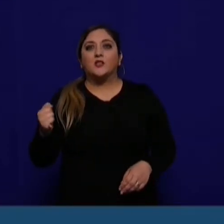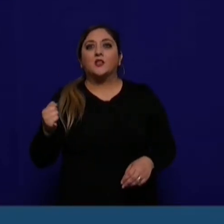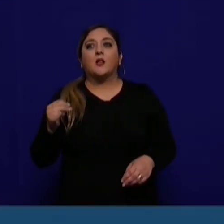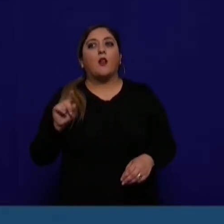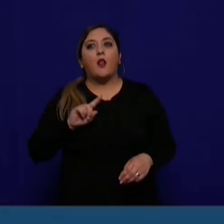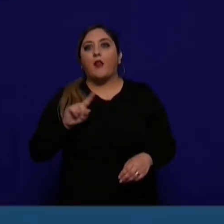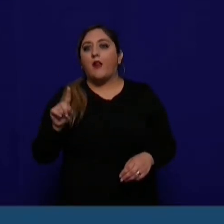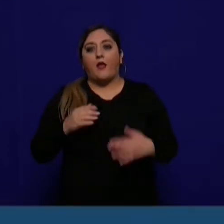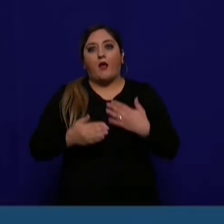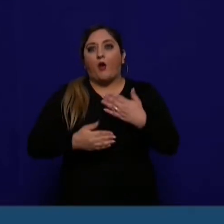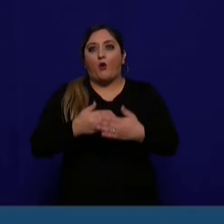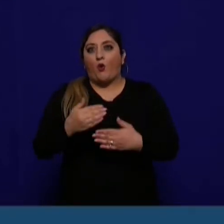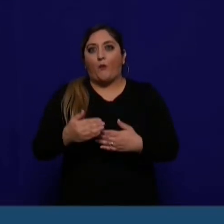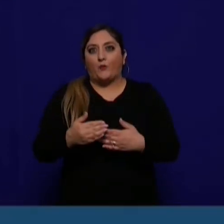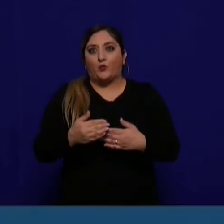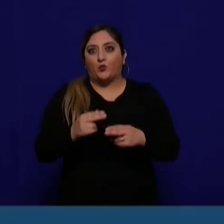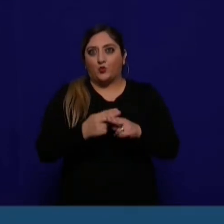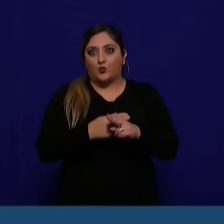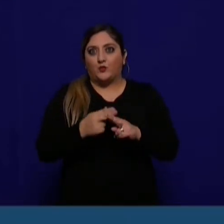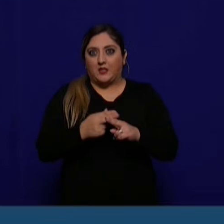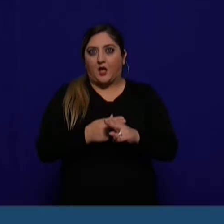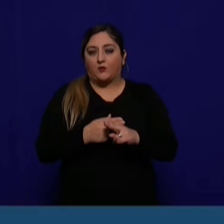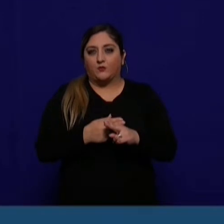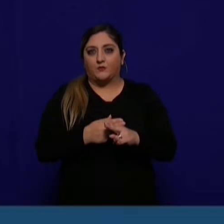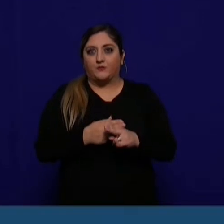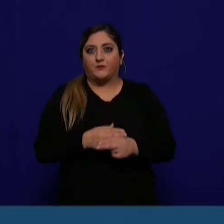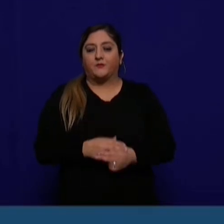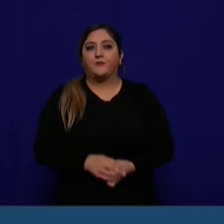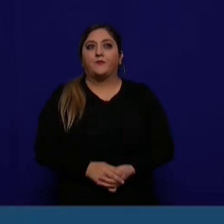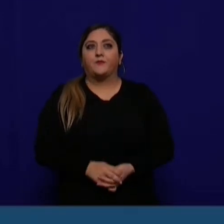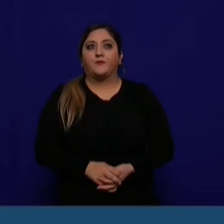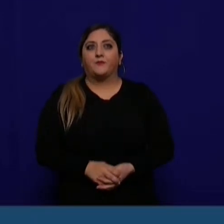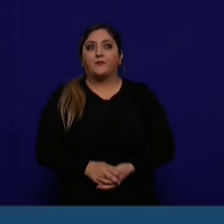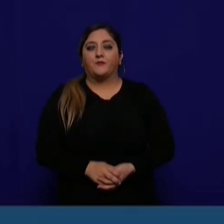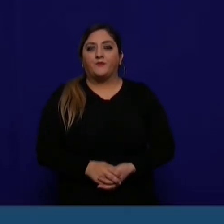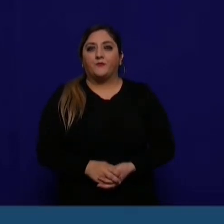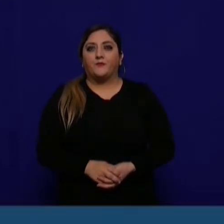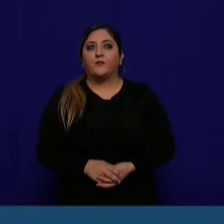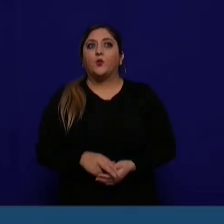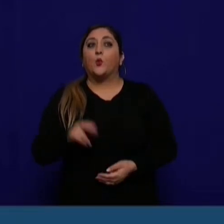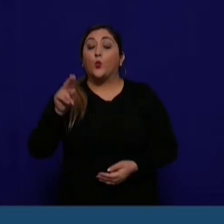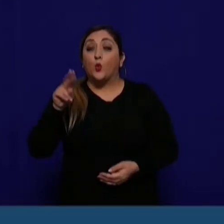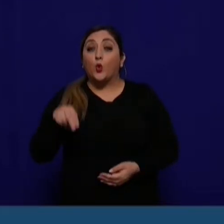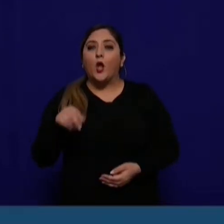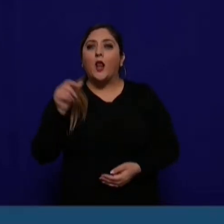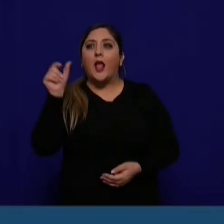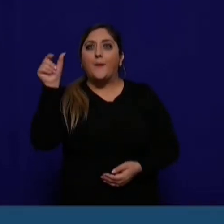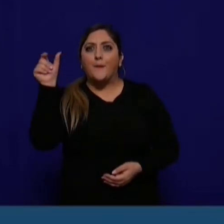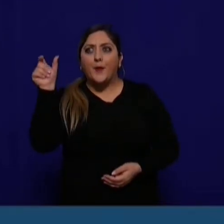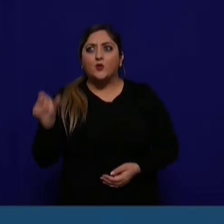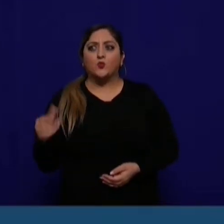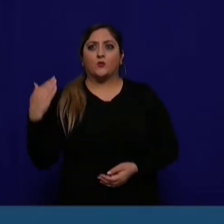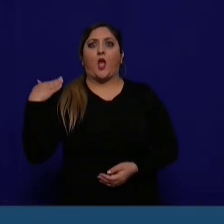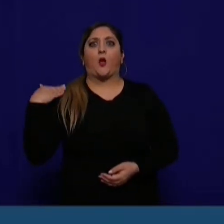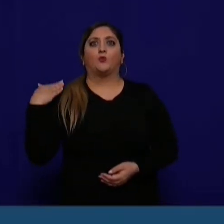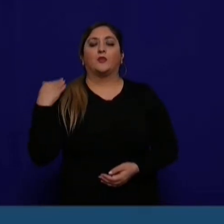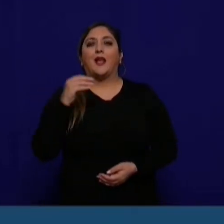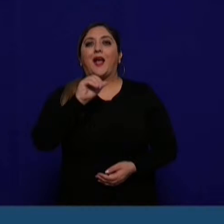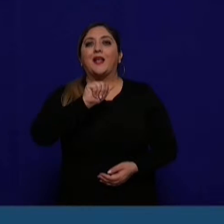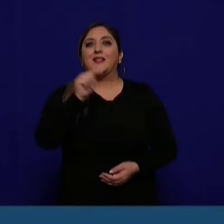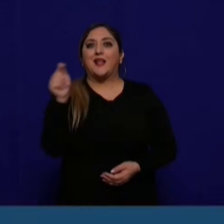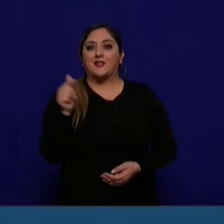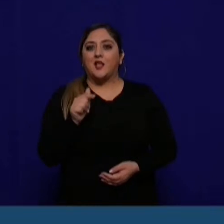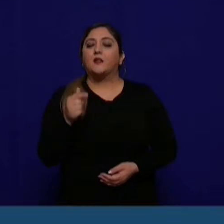jingħata issa f'pajjiżna u anke dwar l-aħħar żviluppi bl-AstraZeneca x'appell tagħmel lill-pubbliku hemm barra li jinsabu forsi